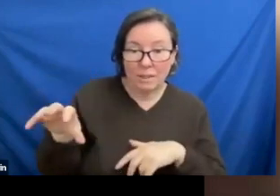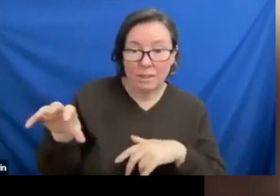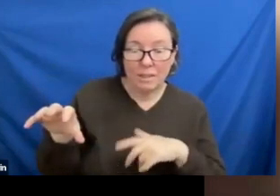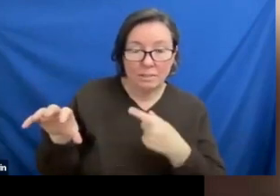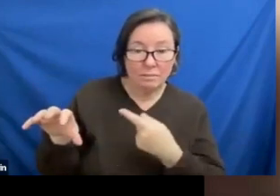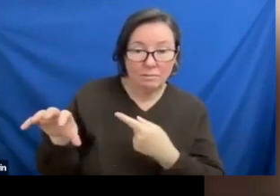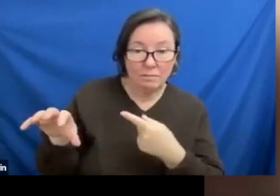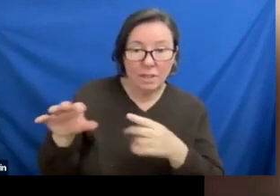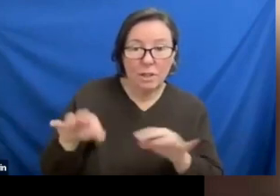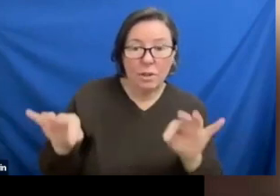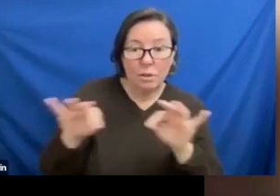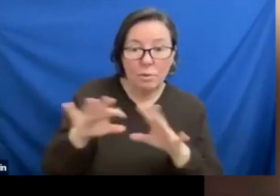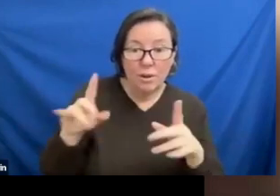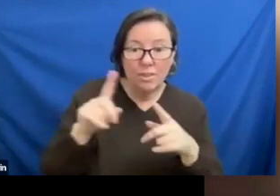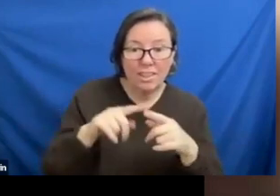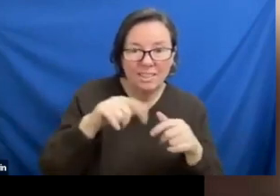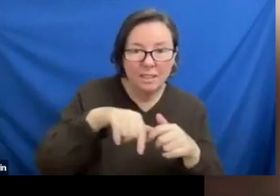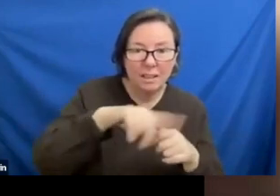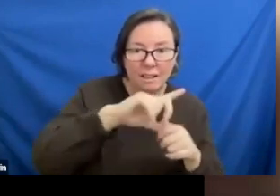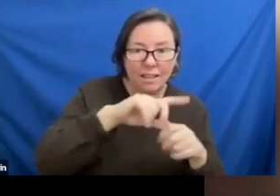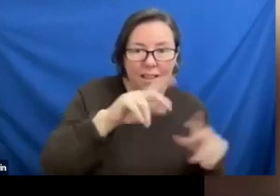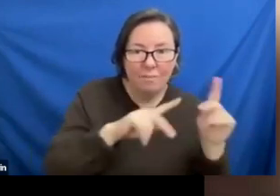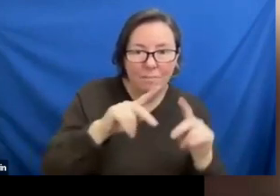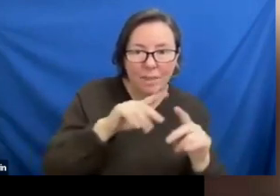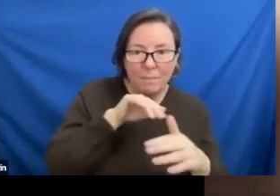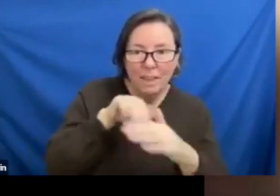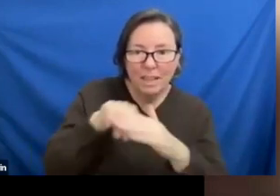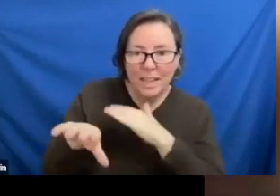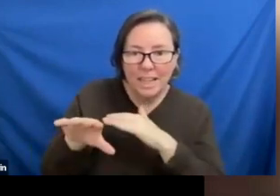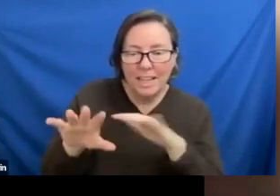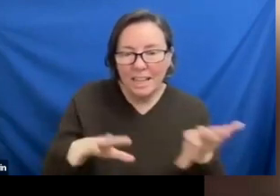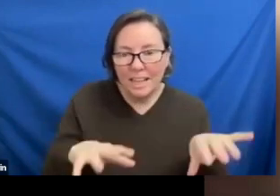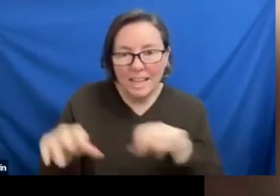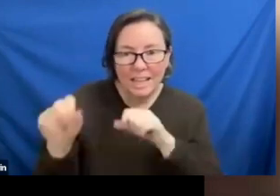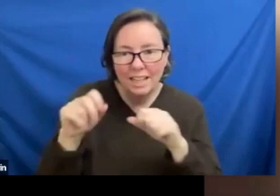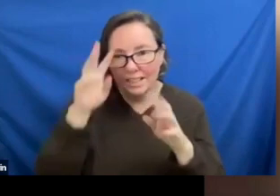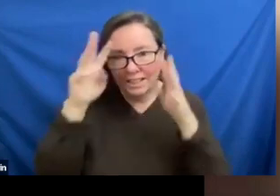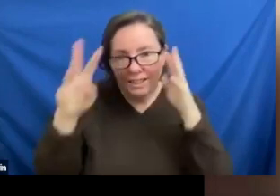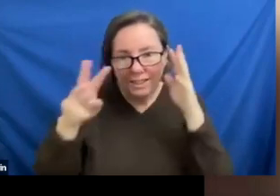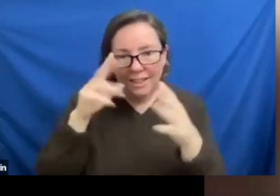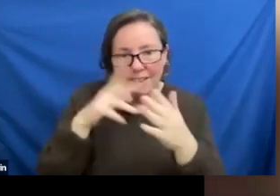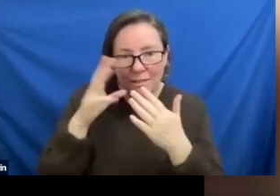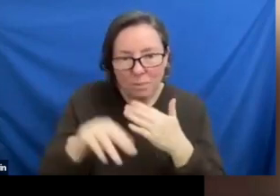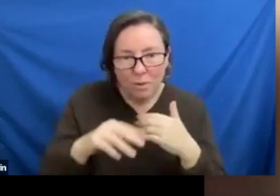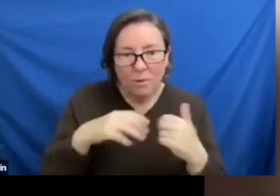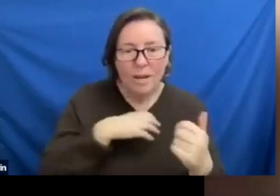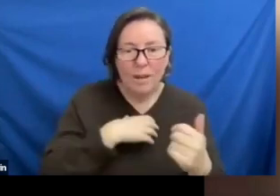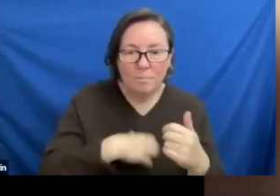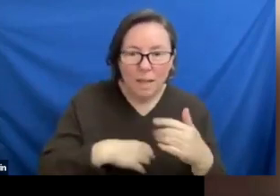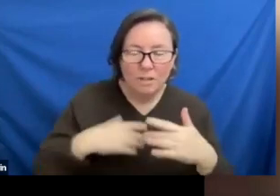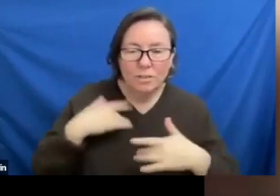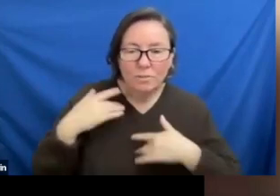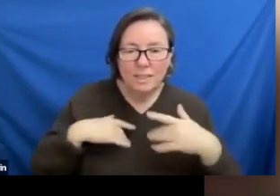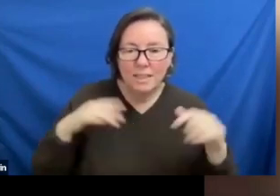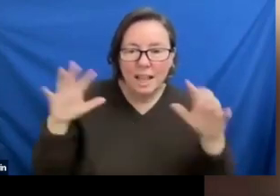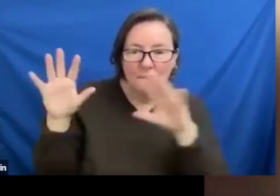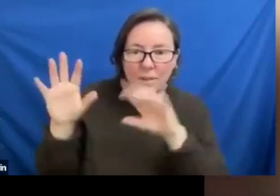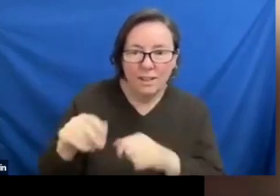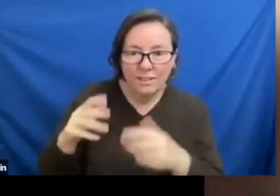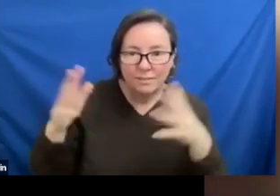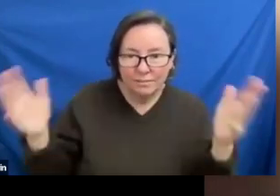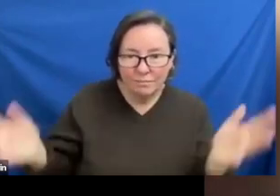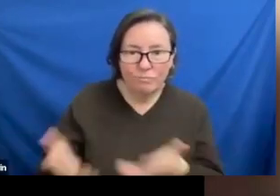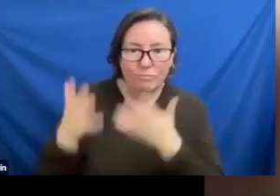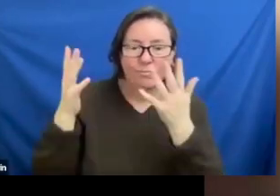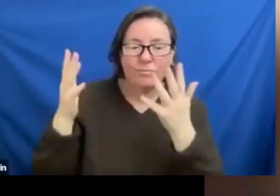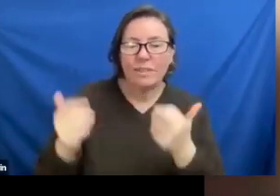with programming, with some passion, with some excitement. So I think that's a great question to end it on. We're hoping to